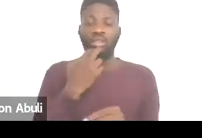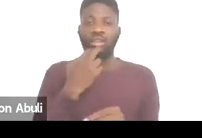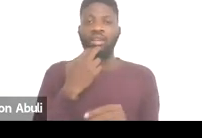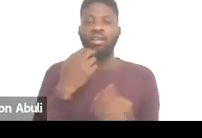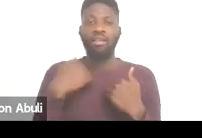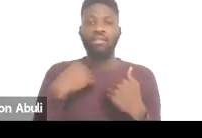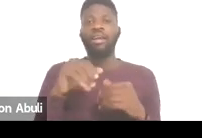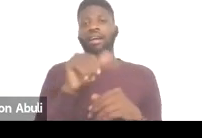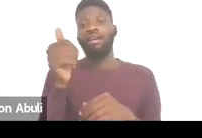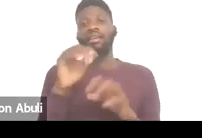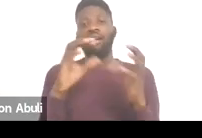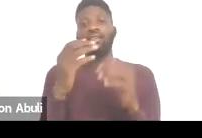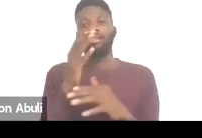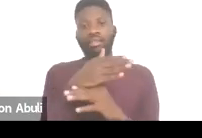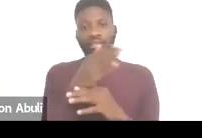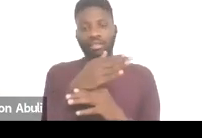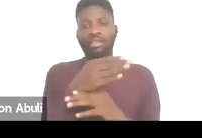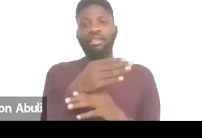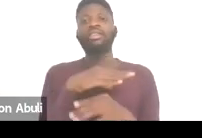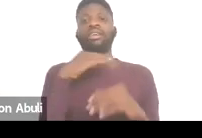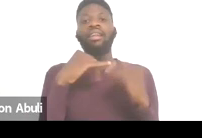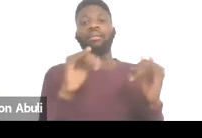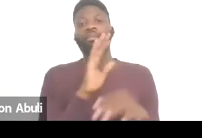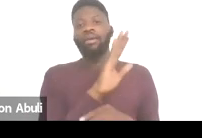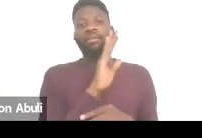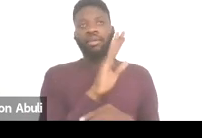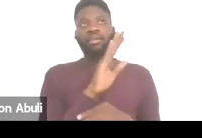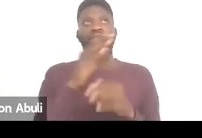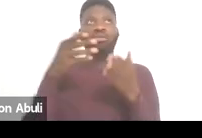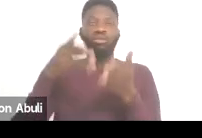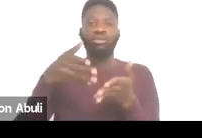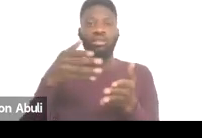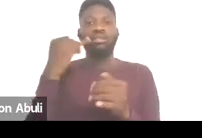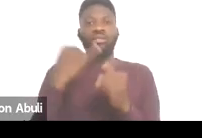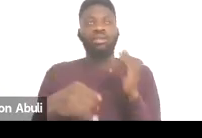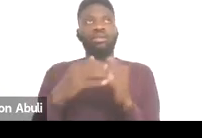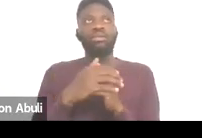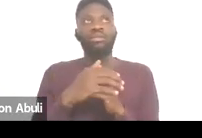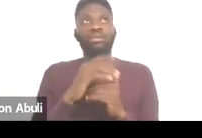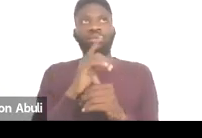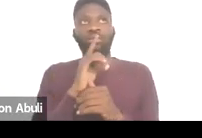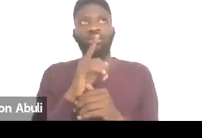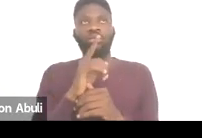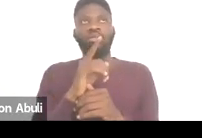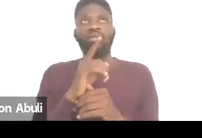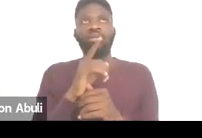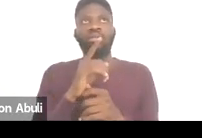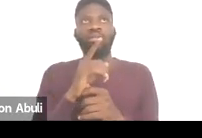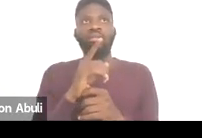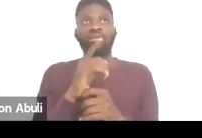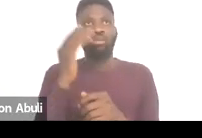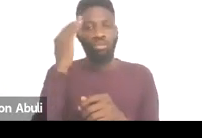happens on Thursday, and their deadline for submission was today. So we will know who has